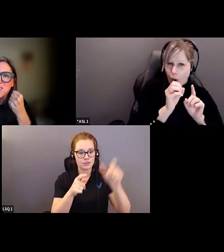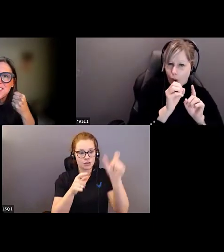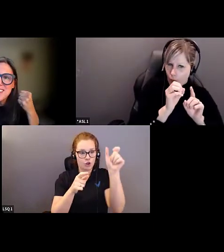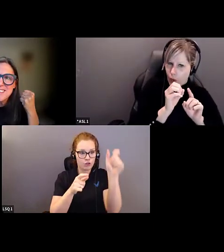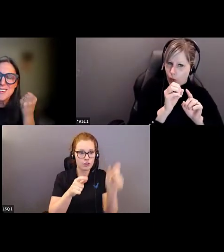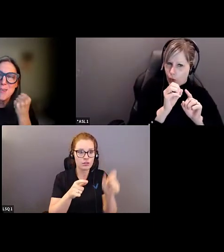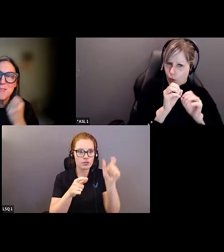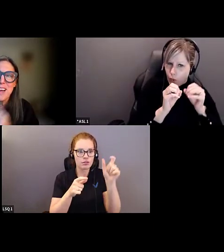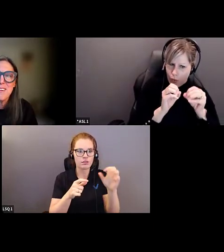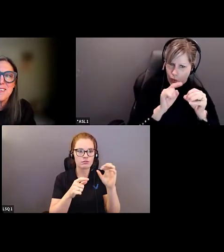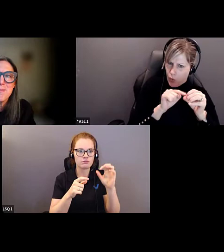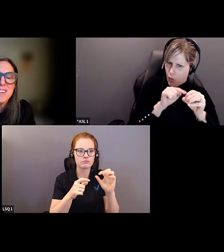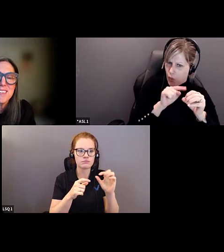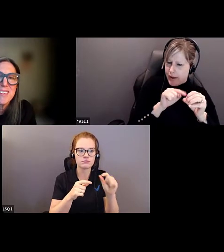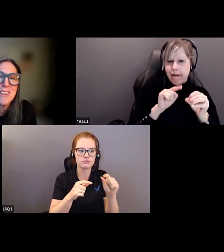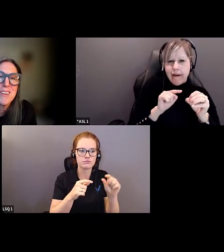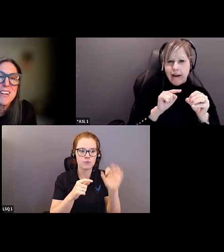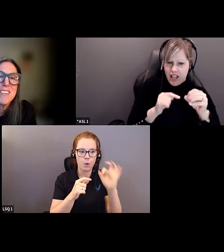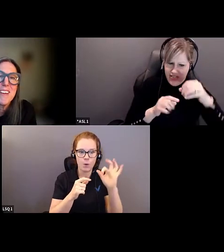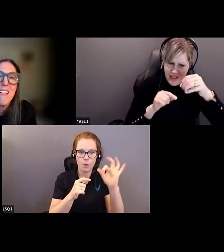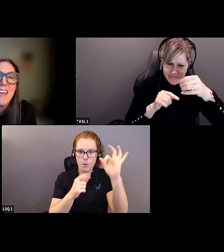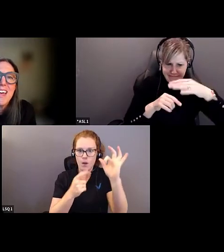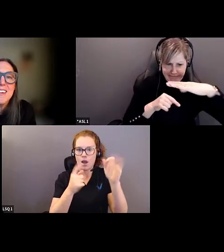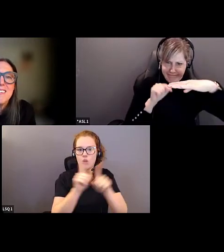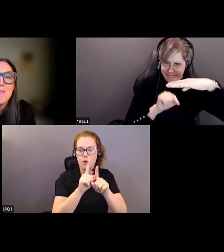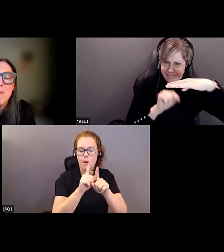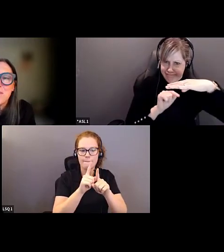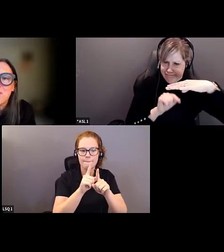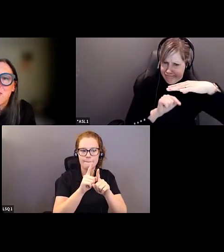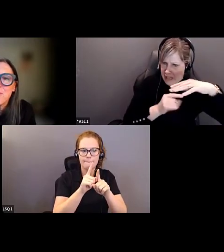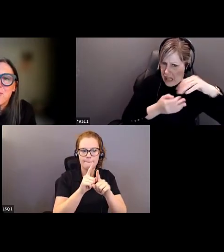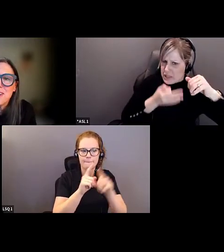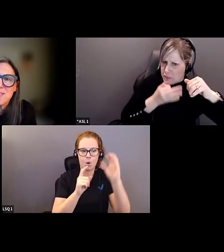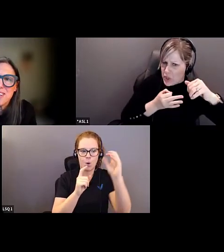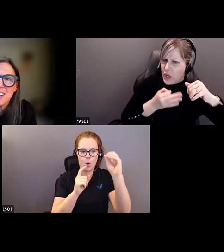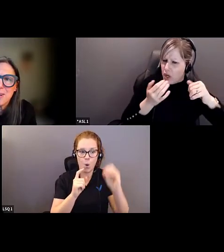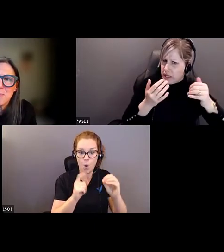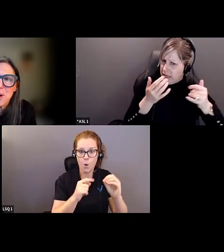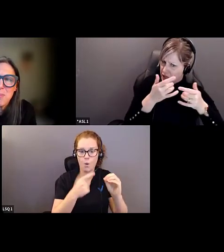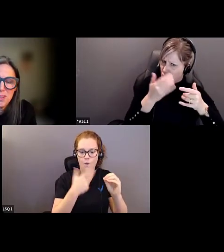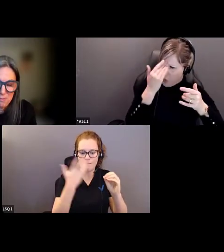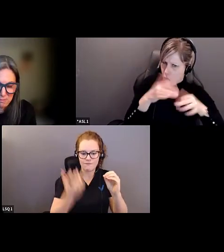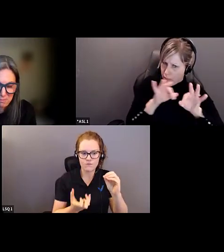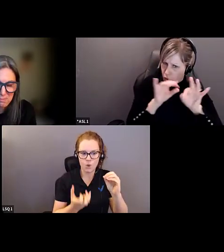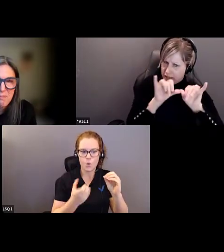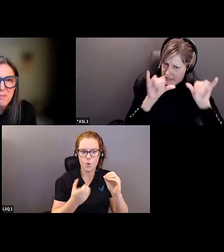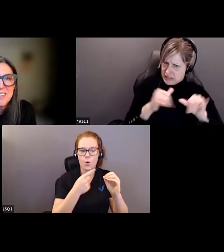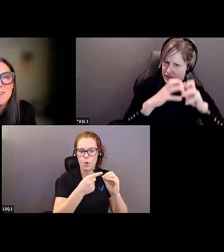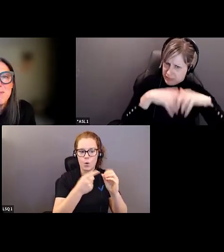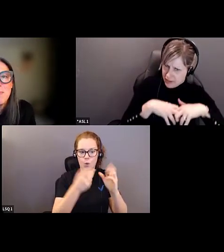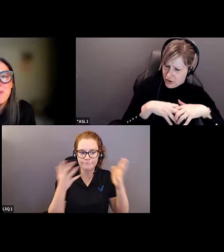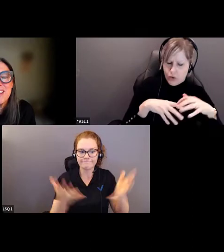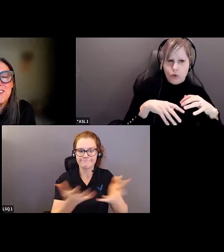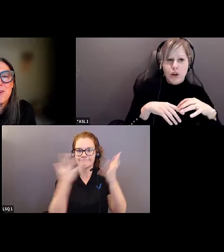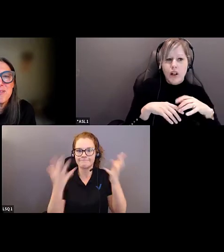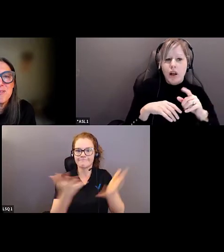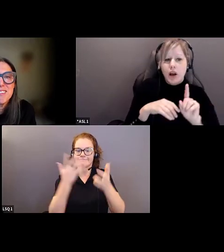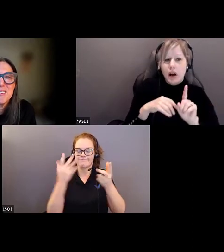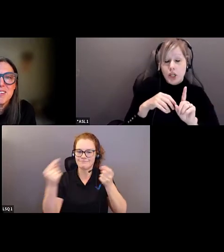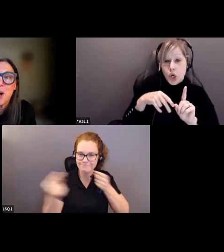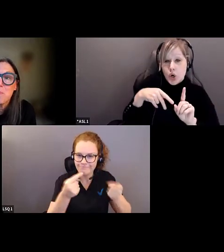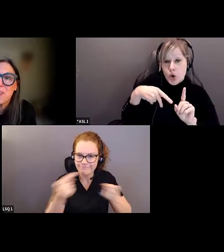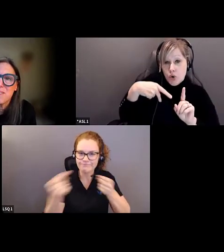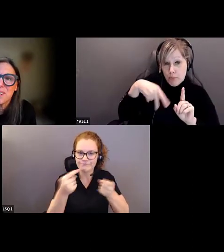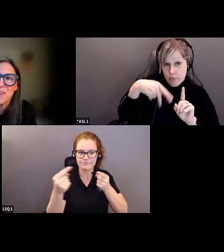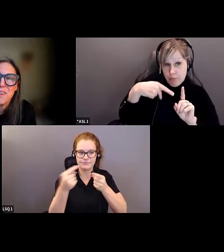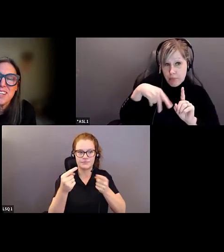great expertise in terms of how to dismantle these coins. And in this metaphor, I'm going to use the color purple to represent those of